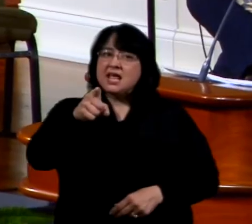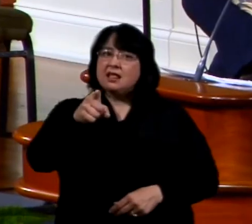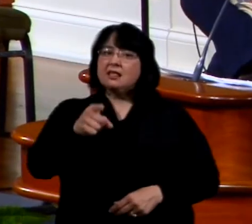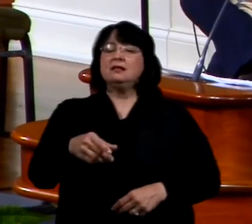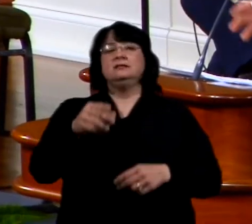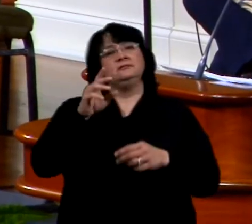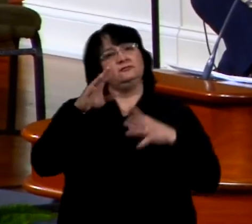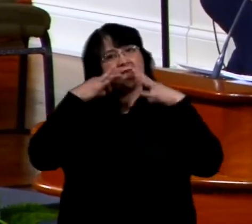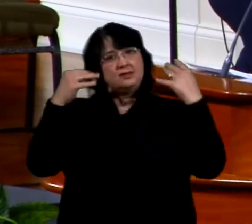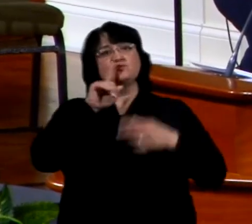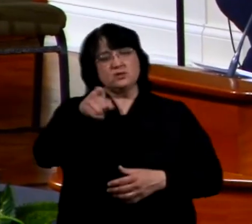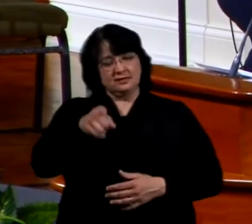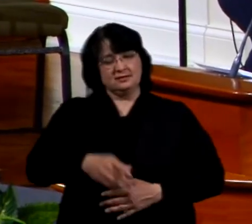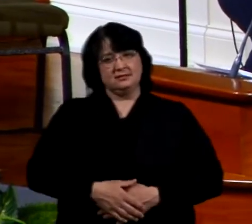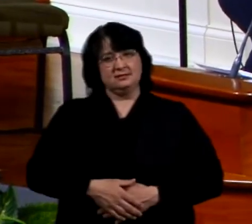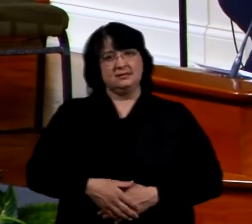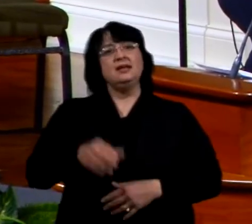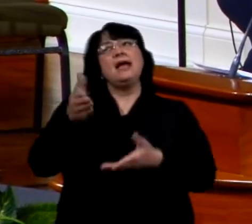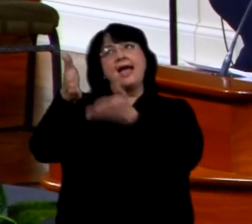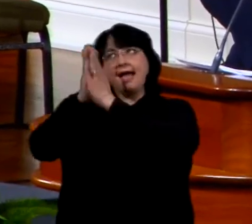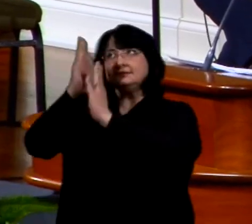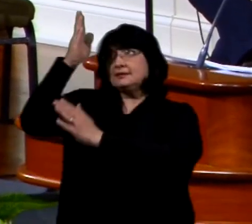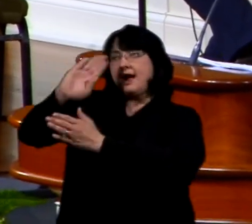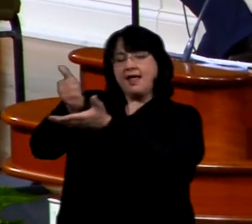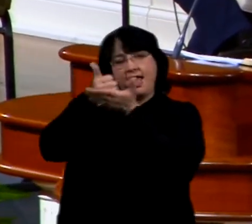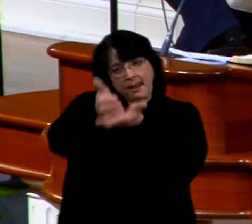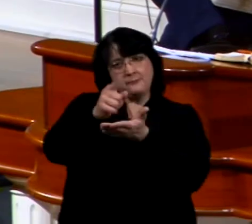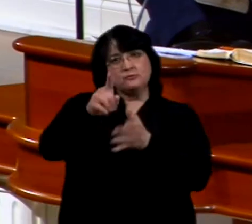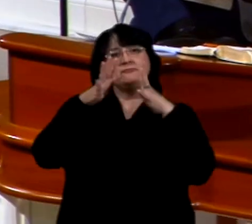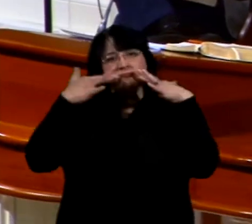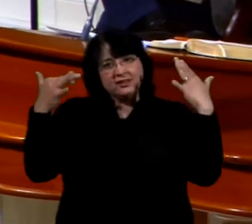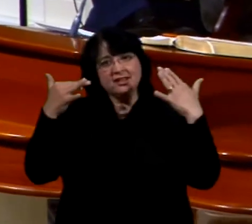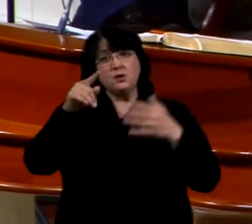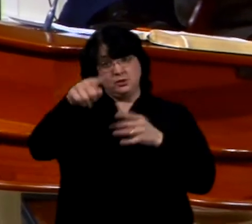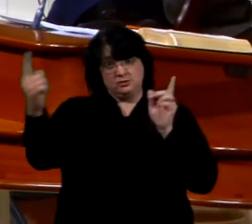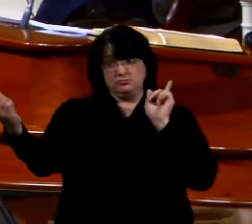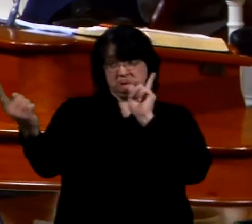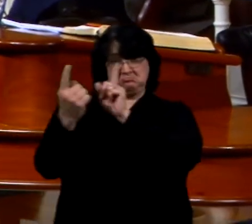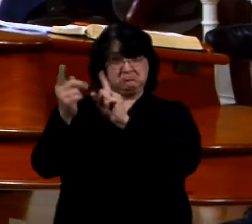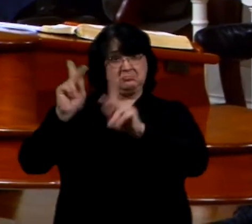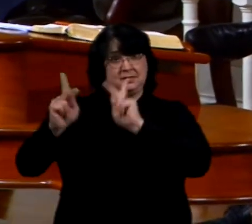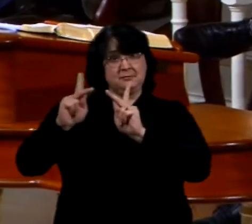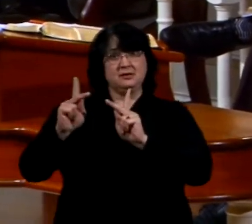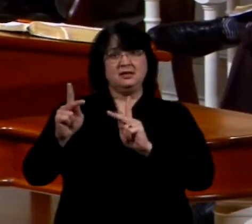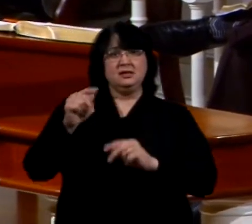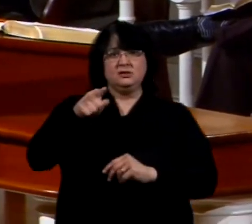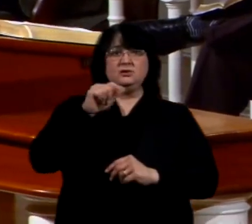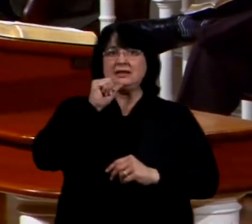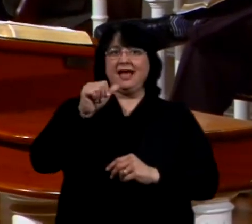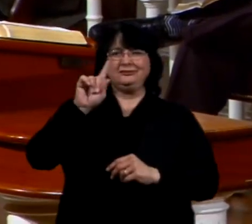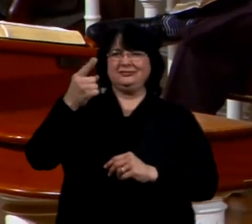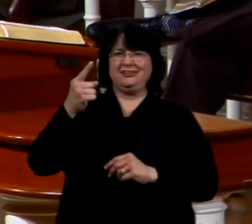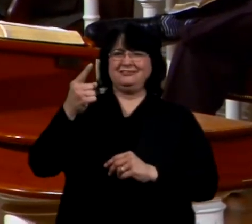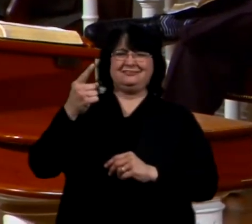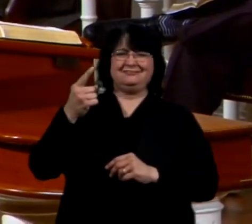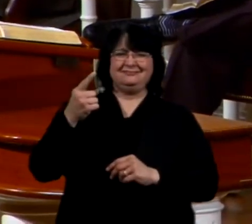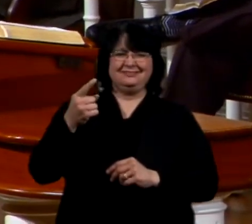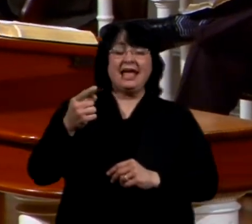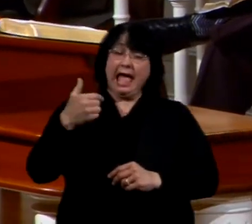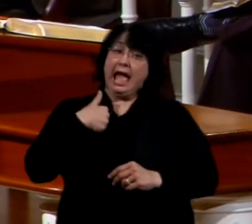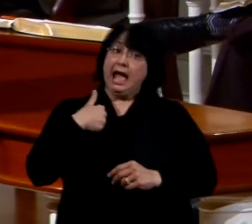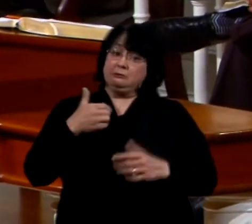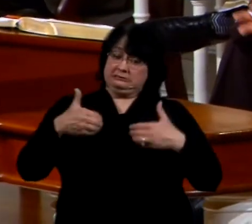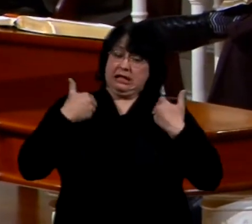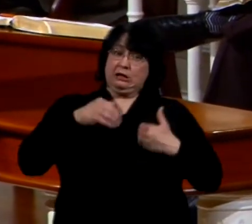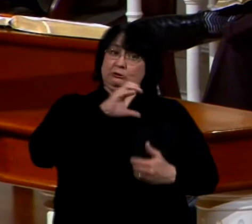ask God to help you to be folks in. When you walk up to the door and when you talk to someone, you're not just going to jump right in. I would hope not. I did this as a young